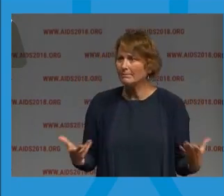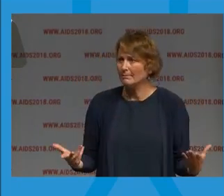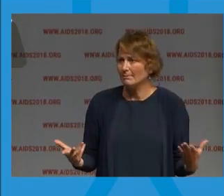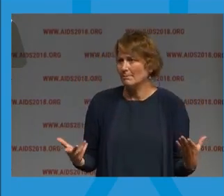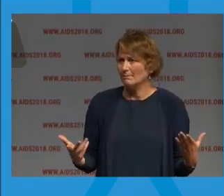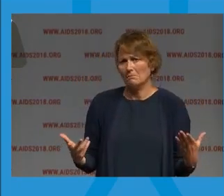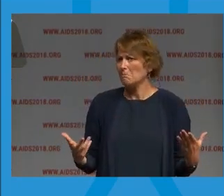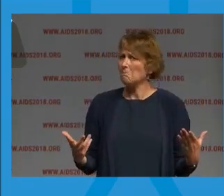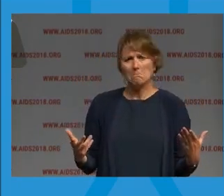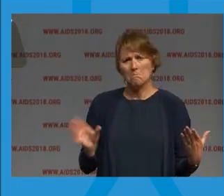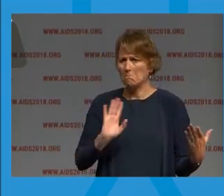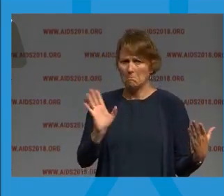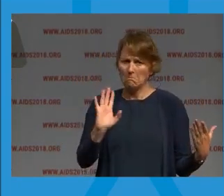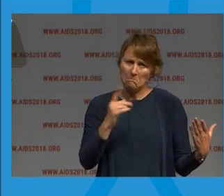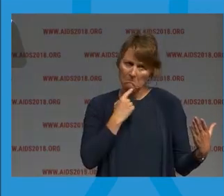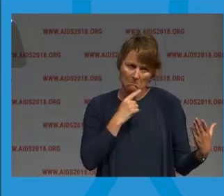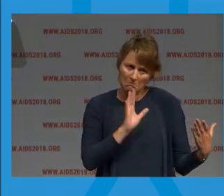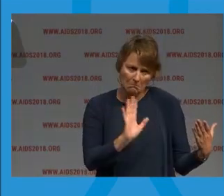I would argue they haven't.